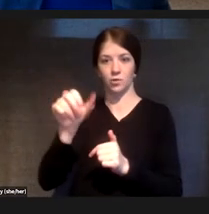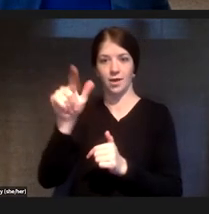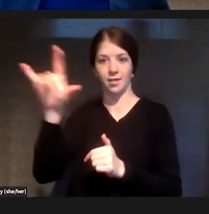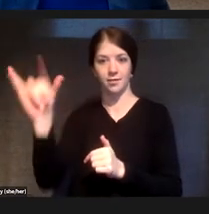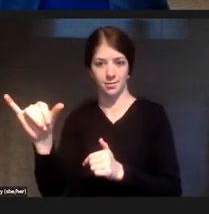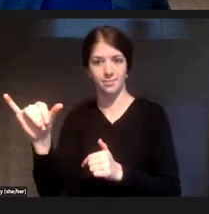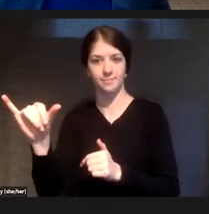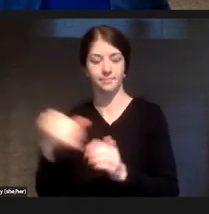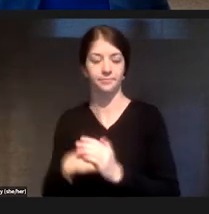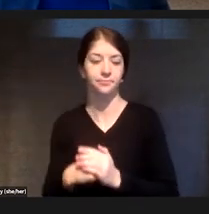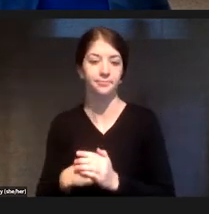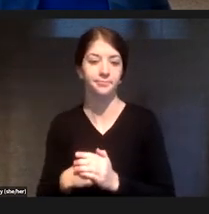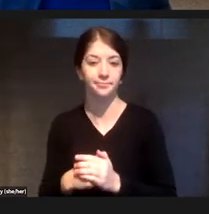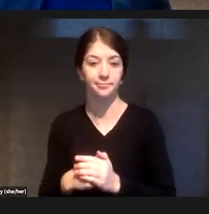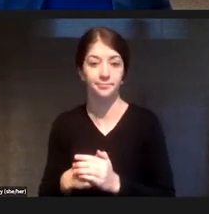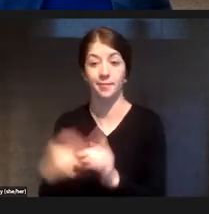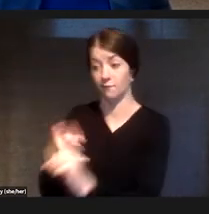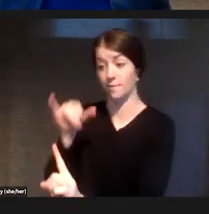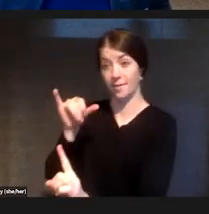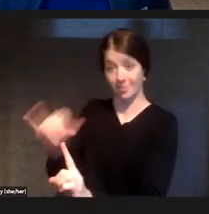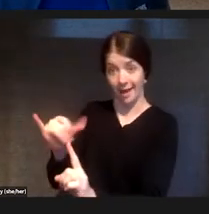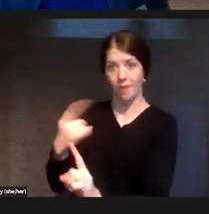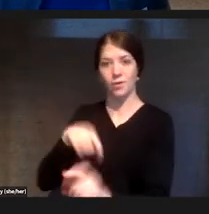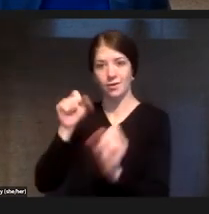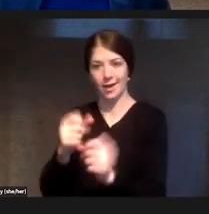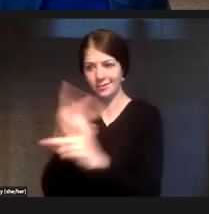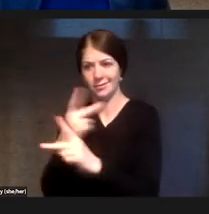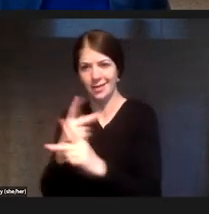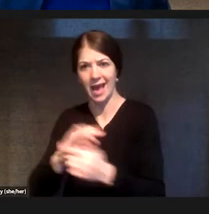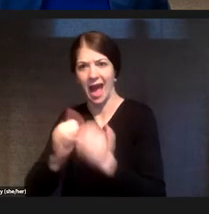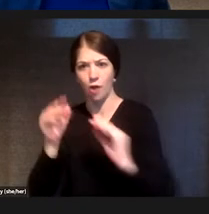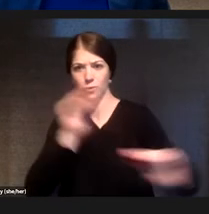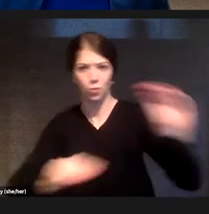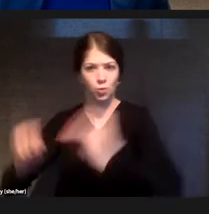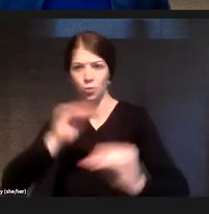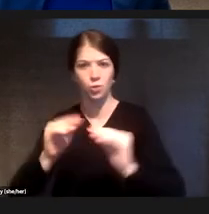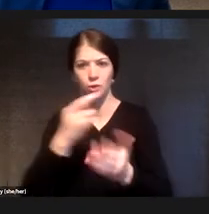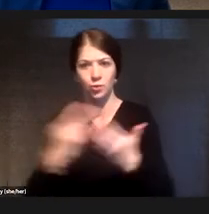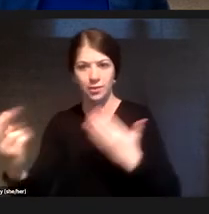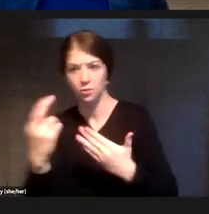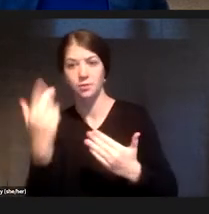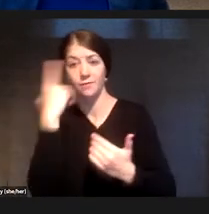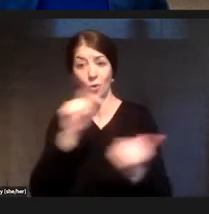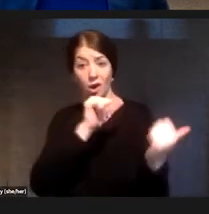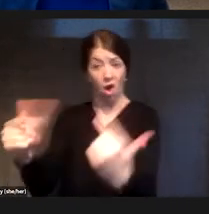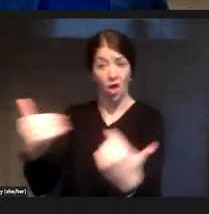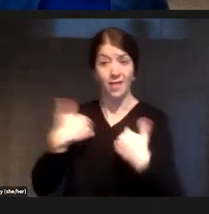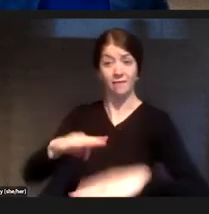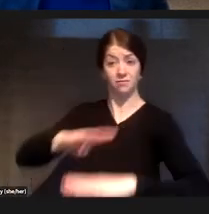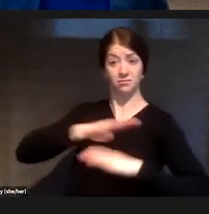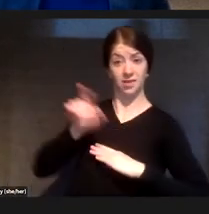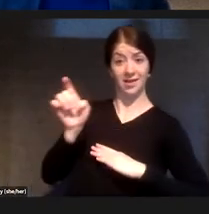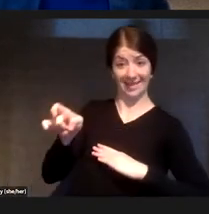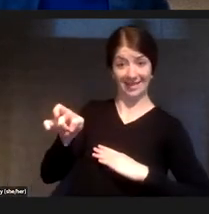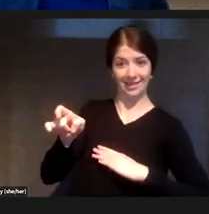then can have a conversation about how we can reallocate resources to make sure that everyone has what they need, then this